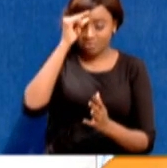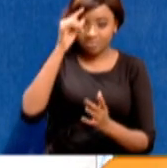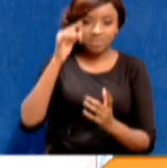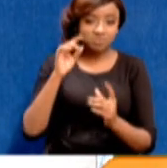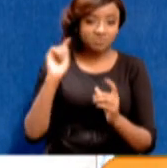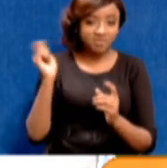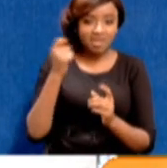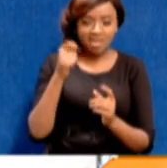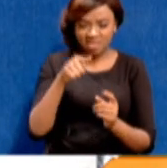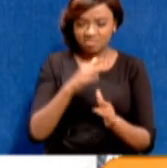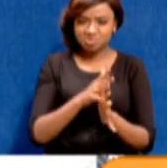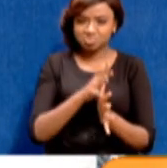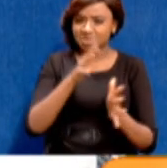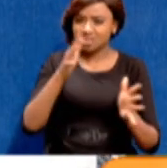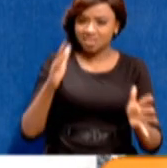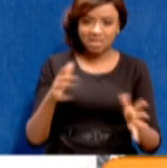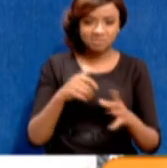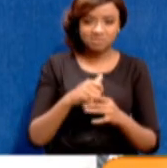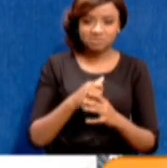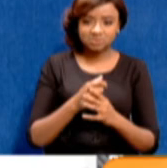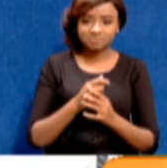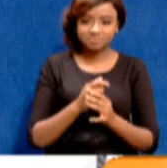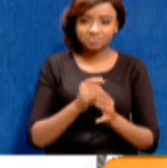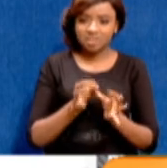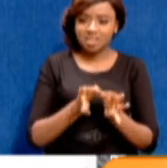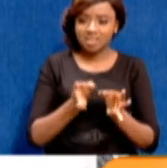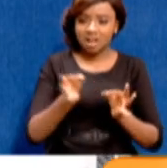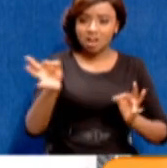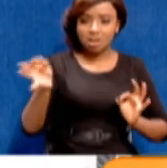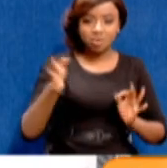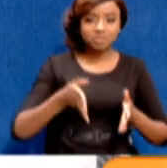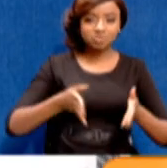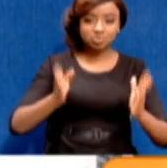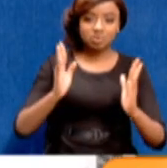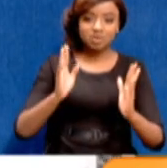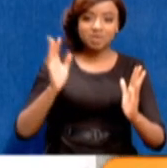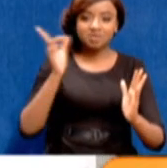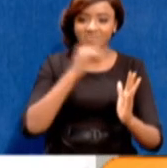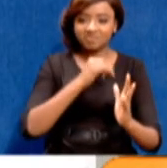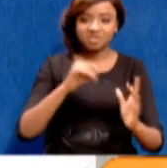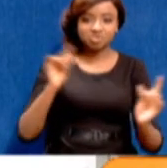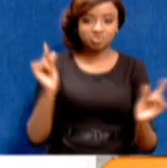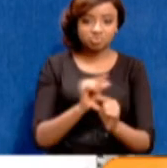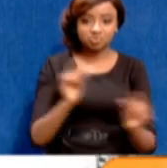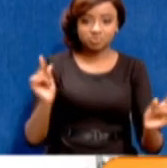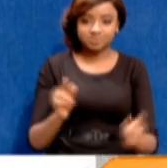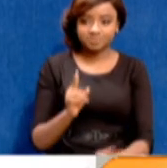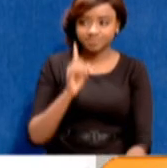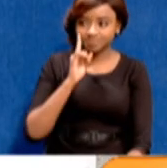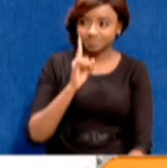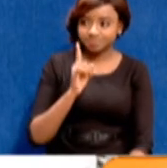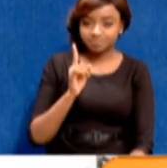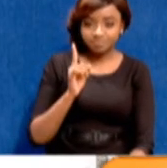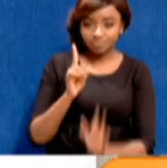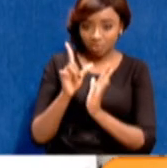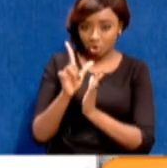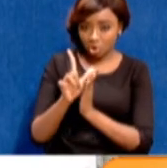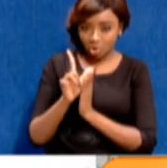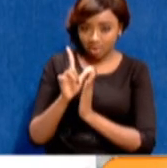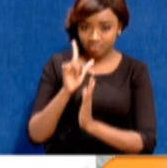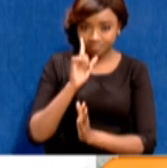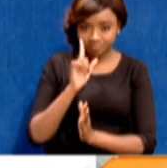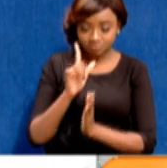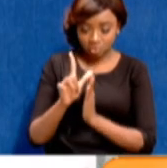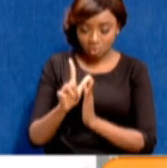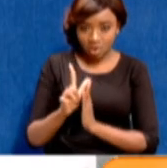Kenya, this will be the largest and probably the longest road to be done at a go. The new loan facility has